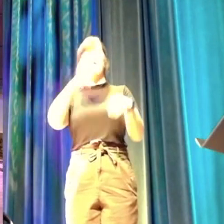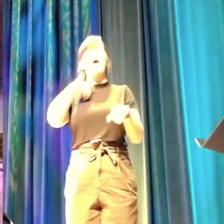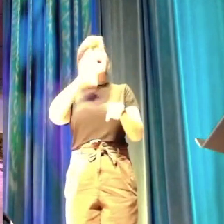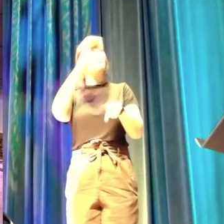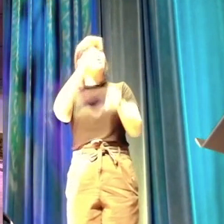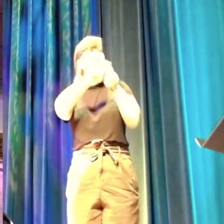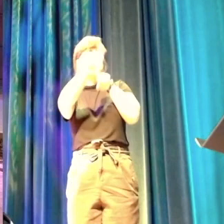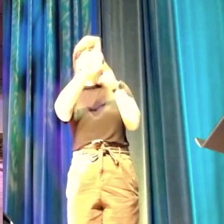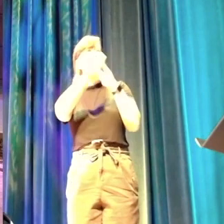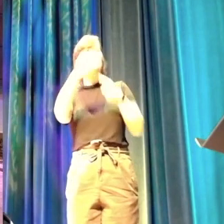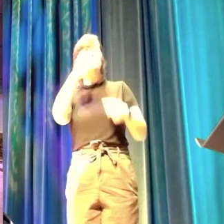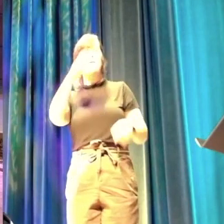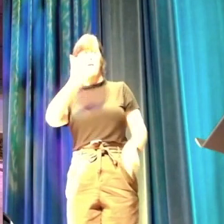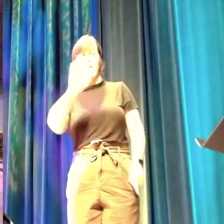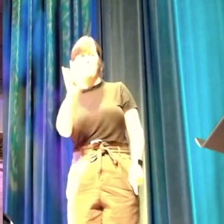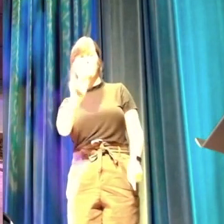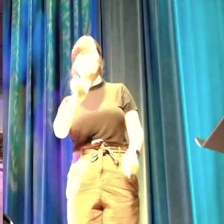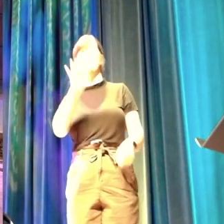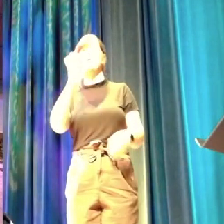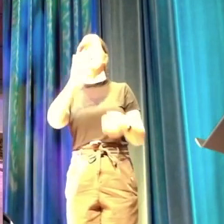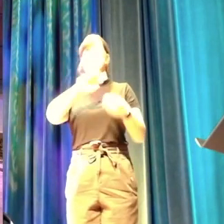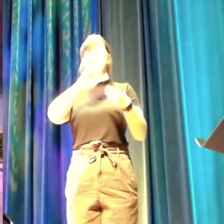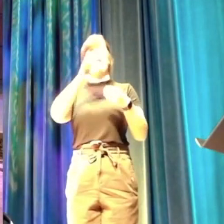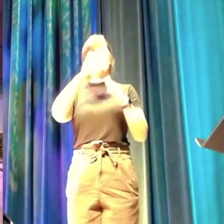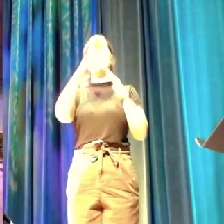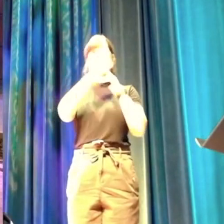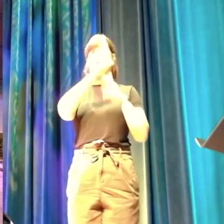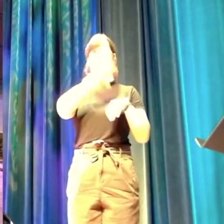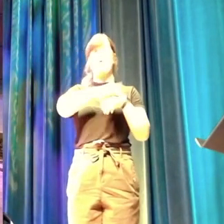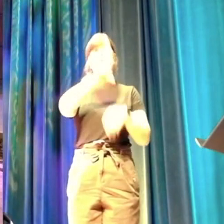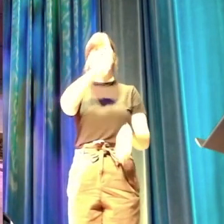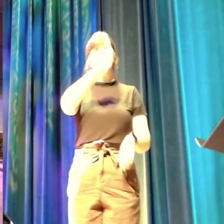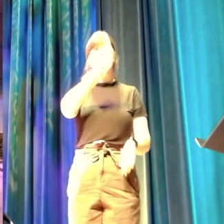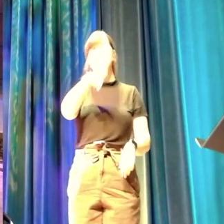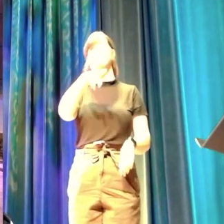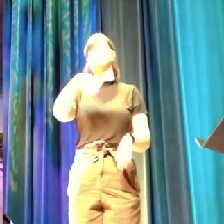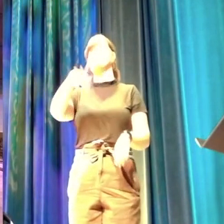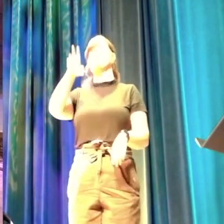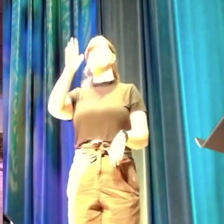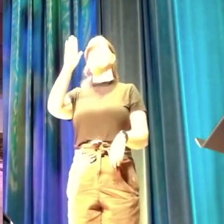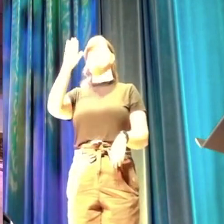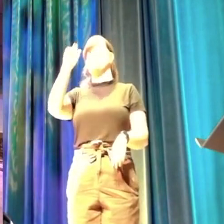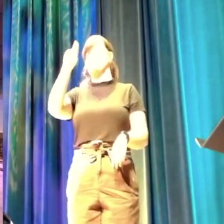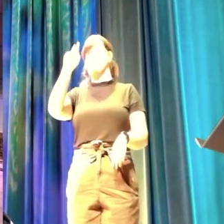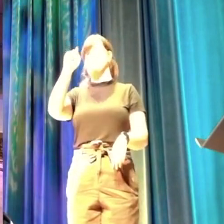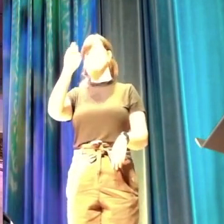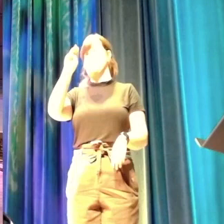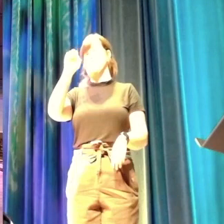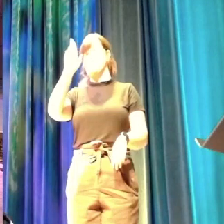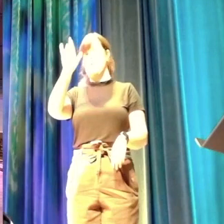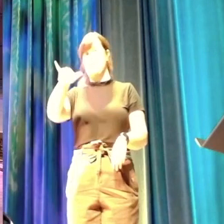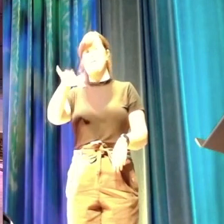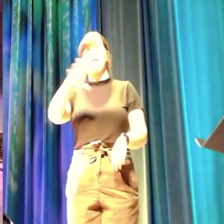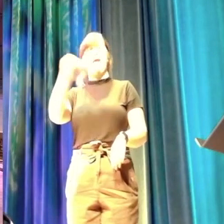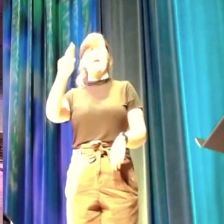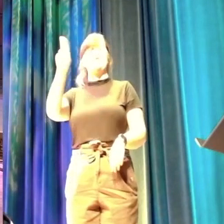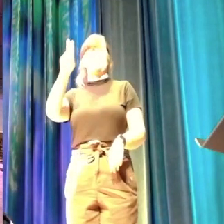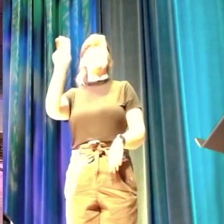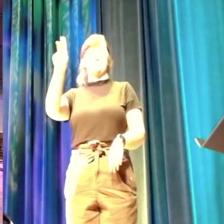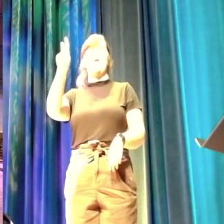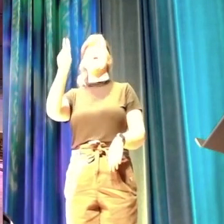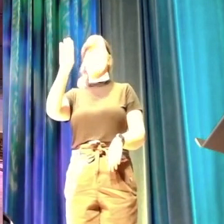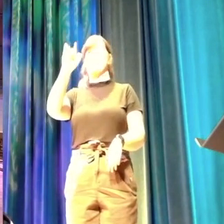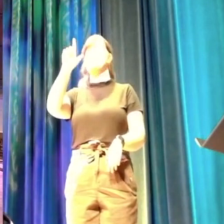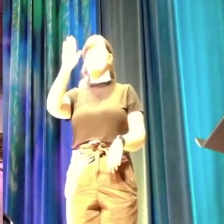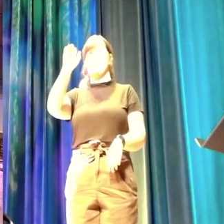pop, US R&B, US adult contemporary, and the UK Billboard charts. The song even got